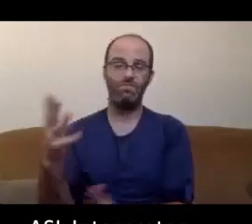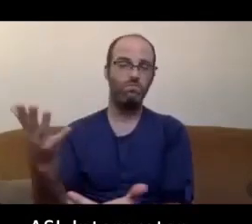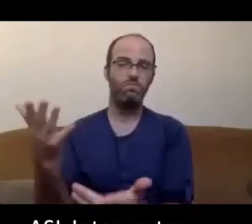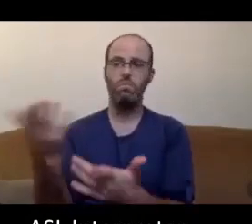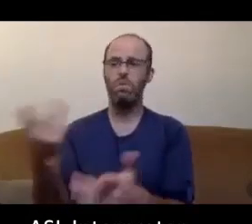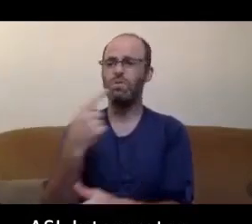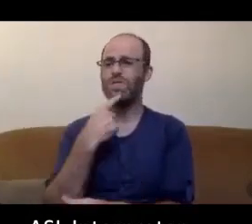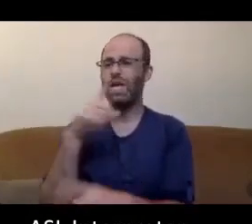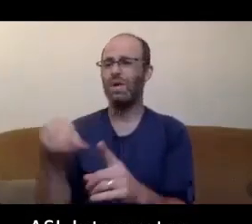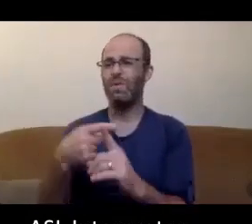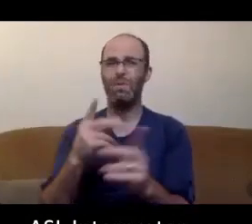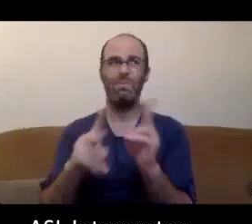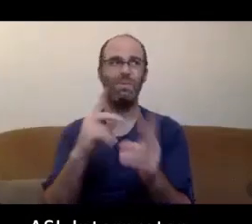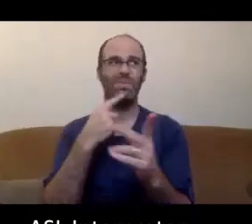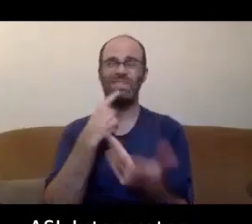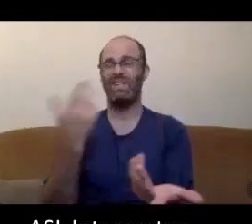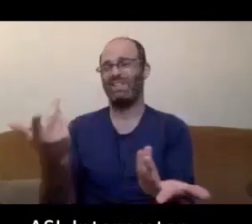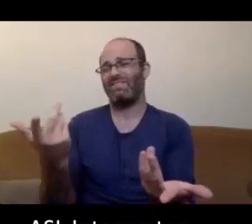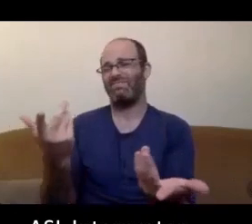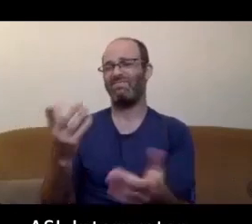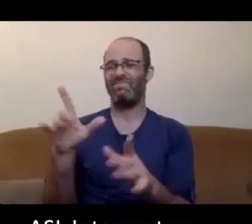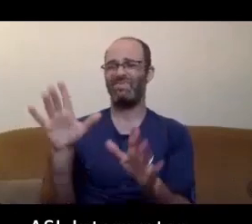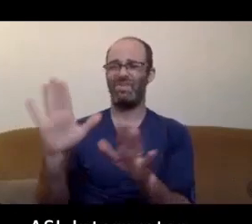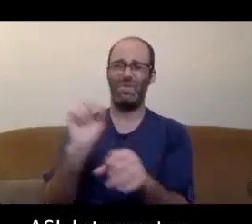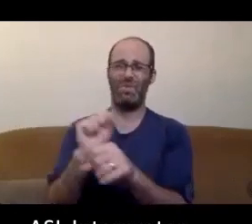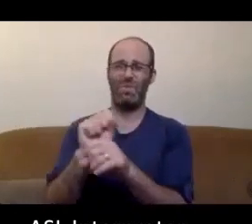doesn't have a big enough impact? Is it worth it?